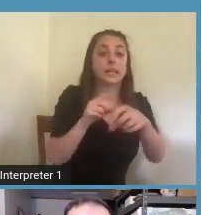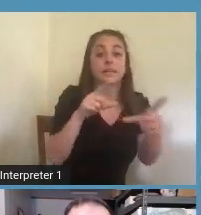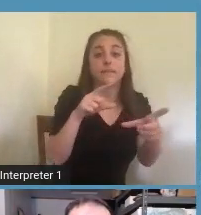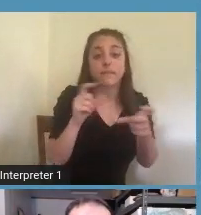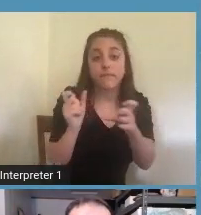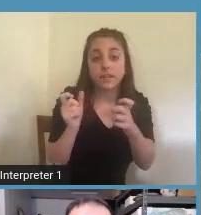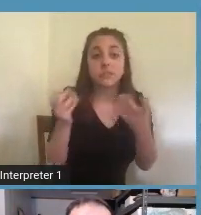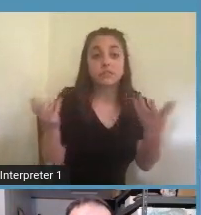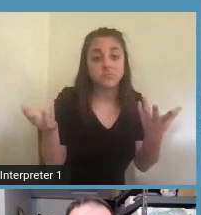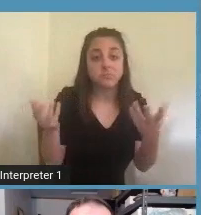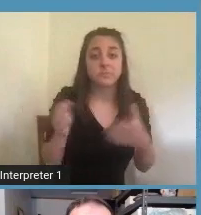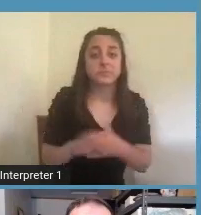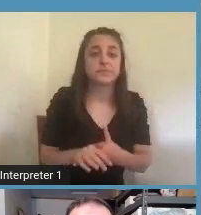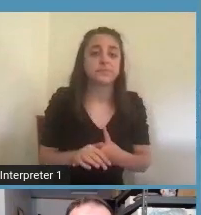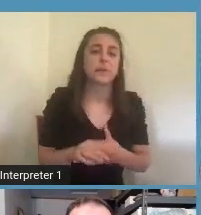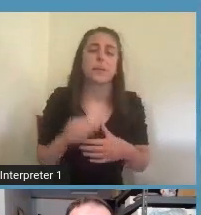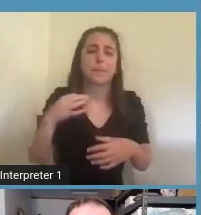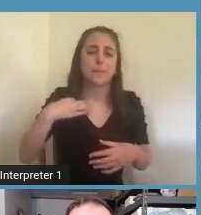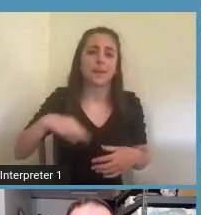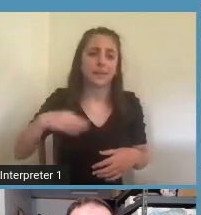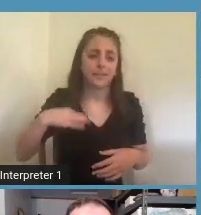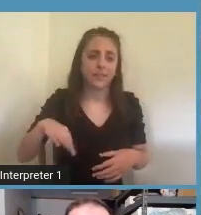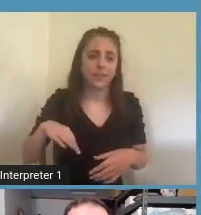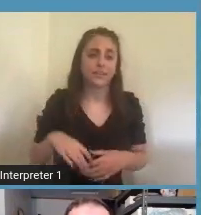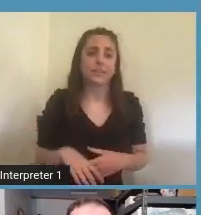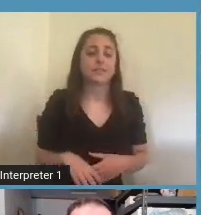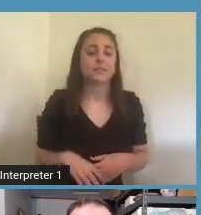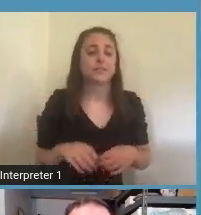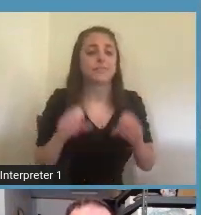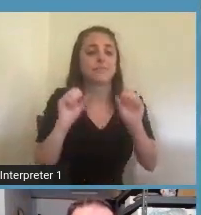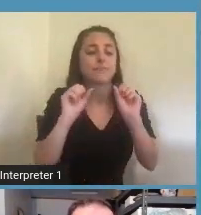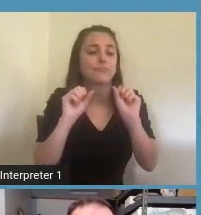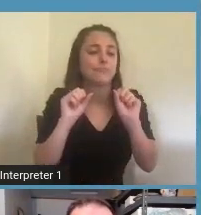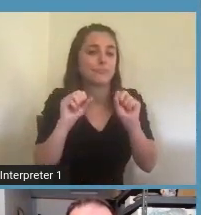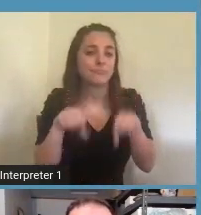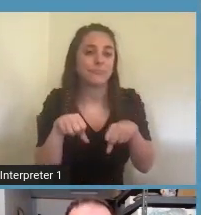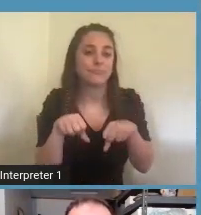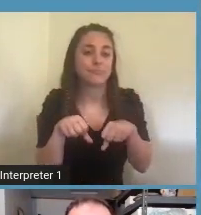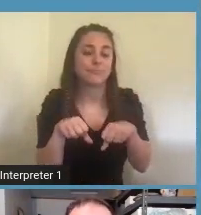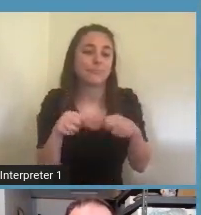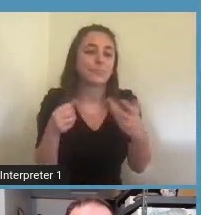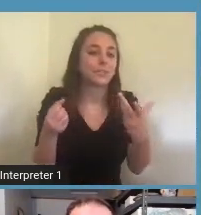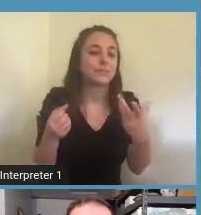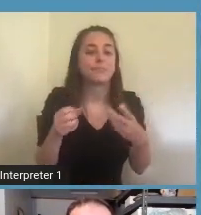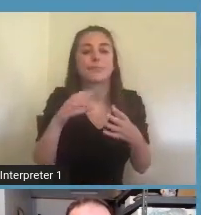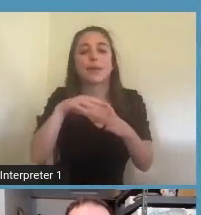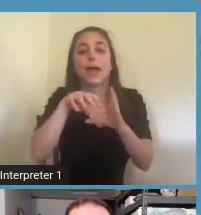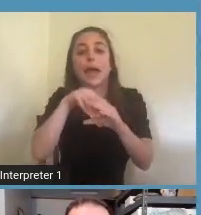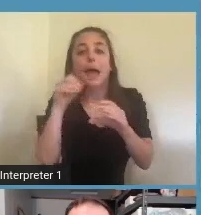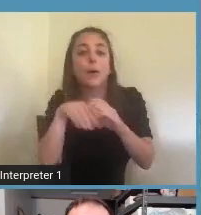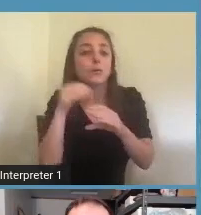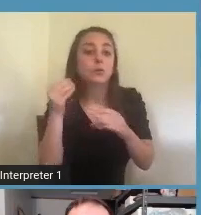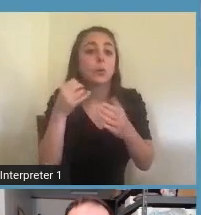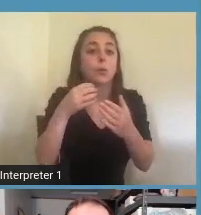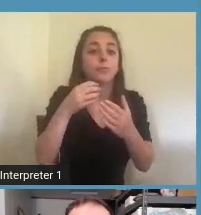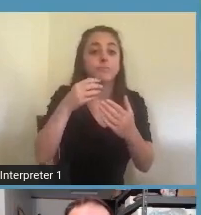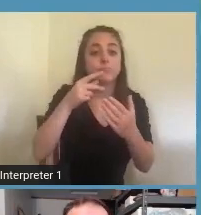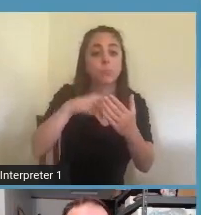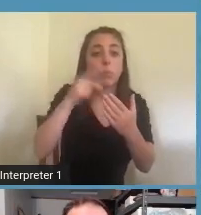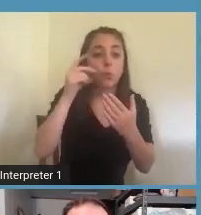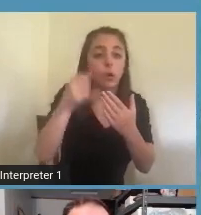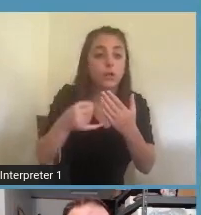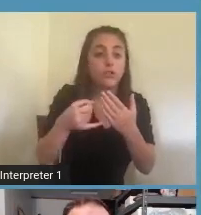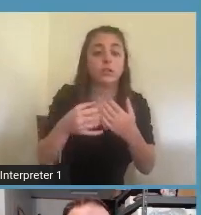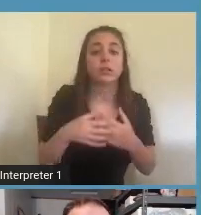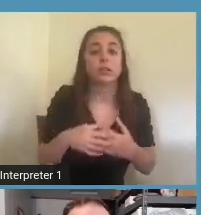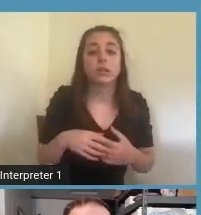benefits that you can get if you have an outdoor project like this one that took months to build. You can